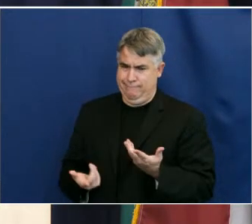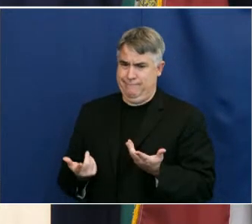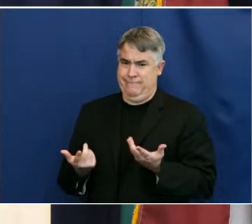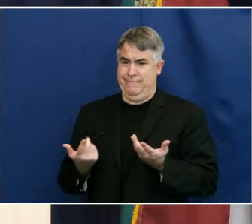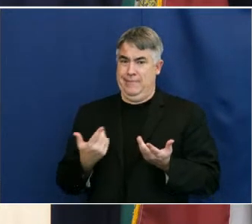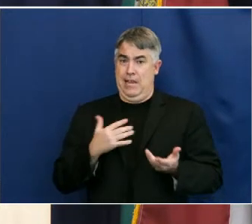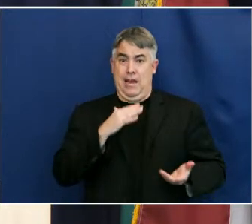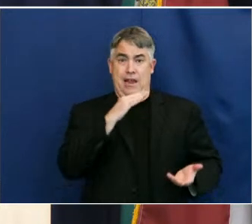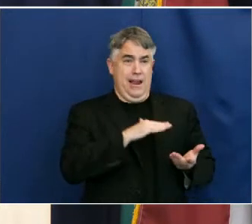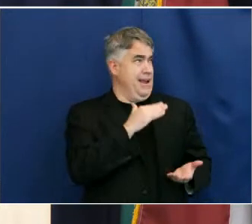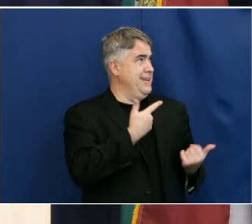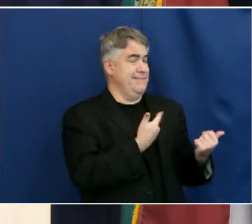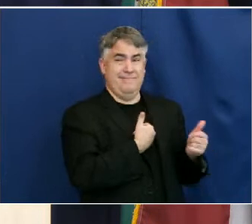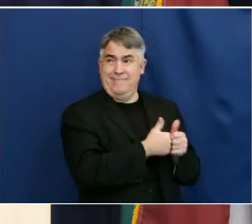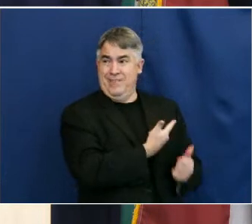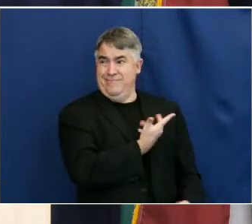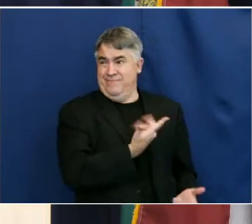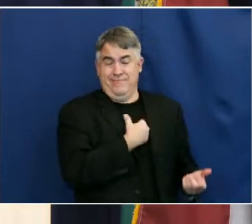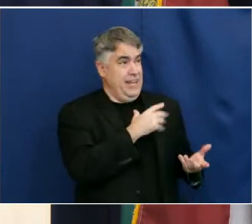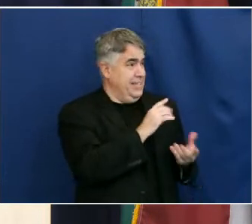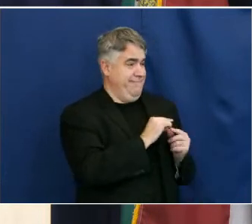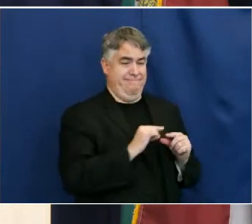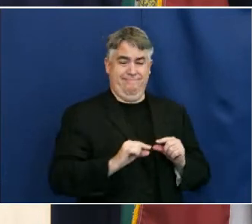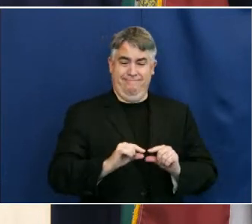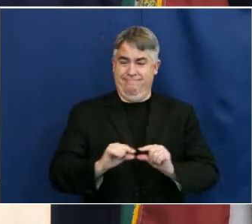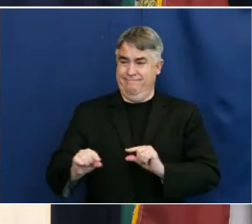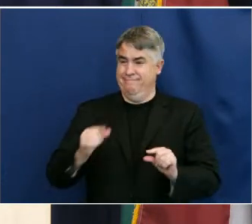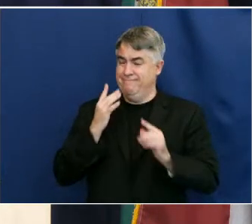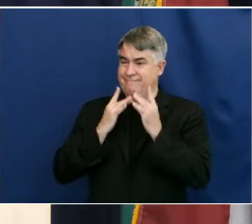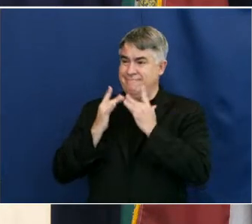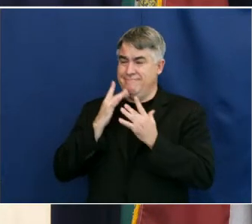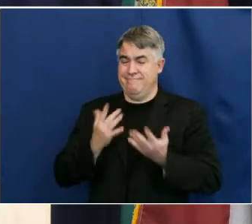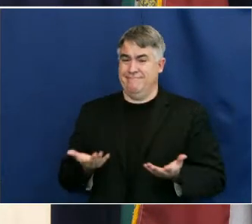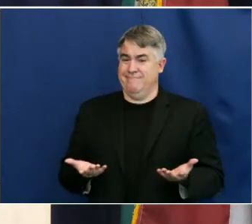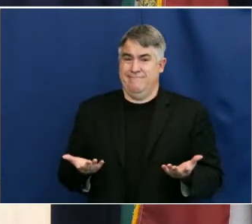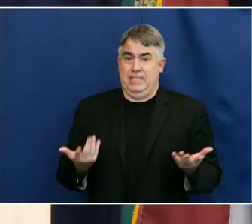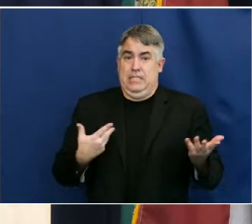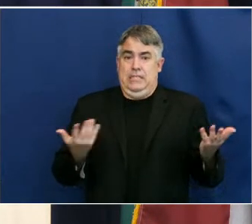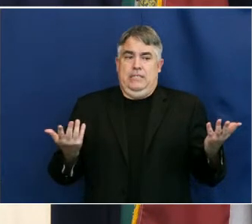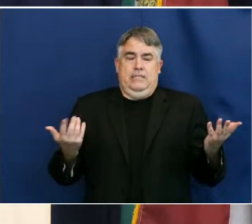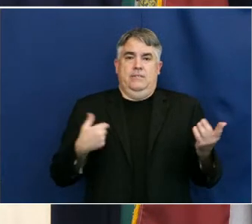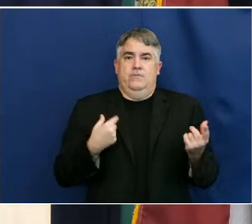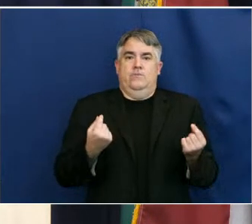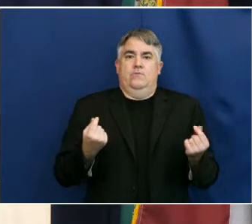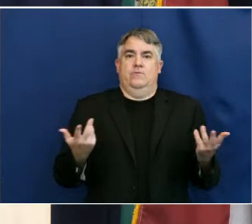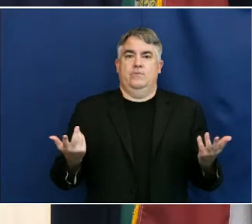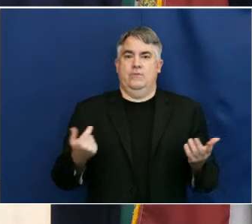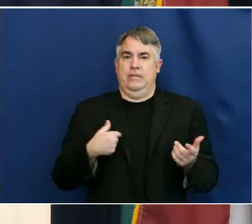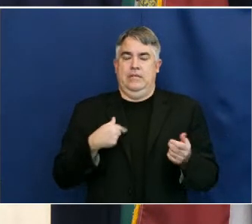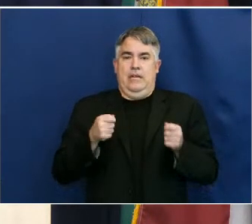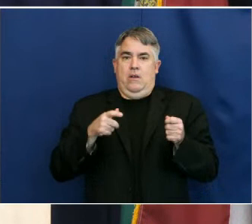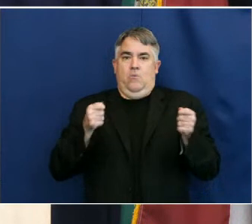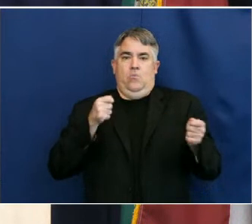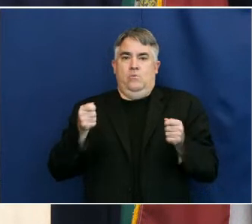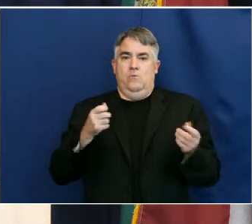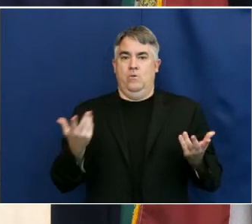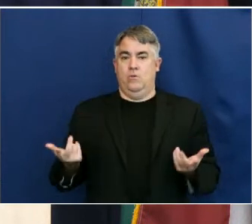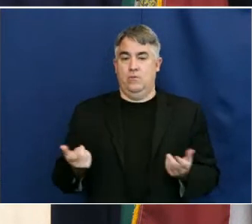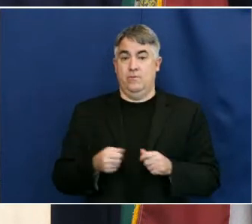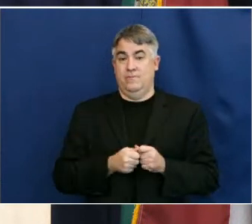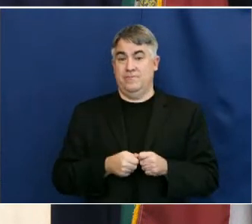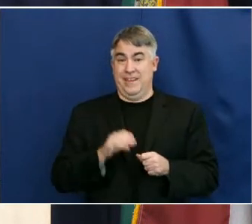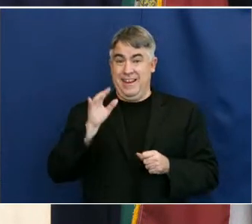unpredictable, and we again, when it arrives, we get it in